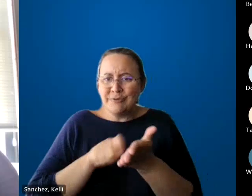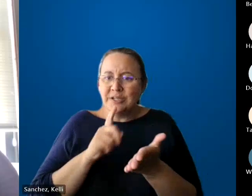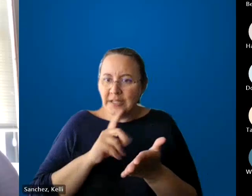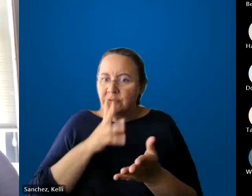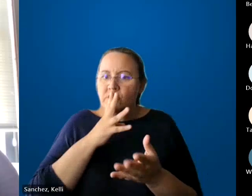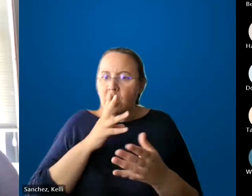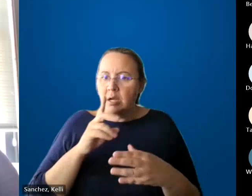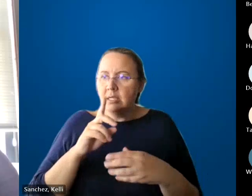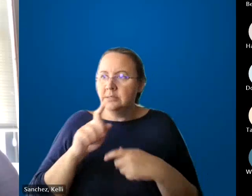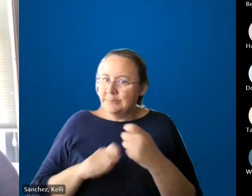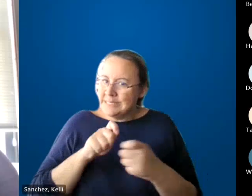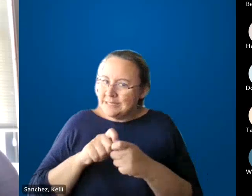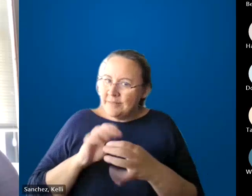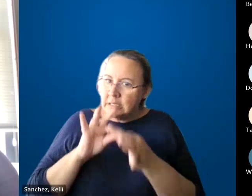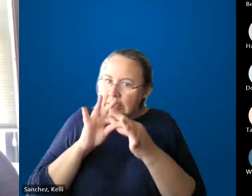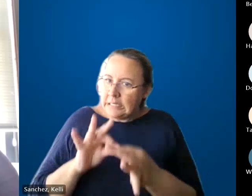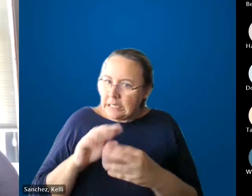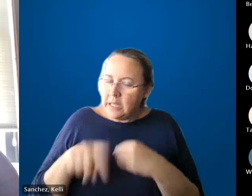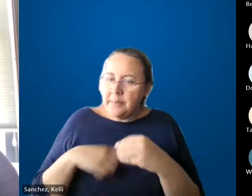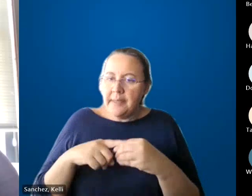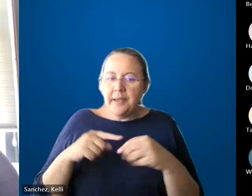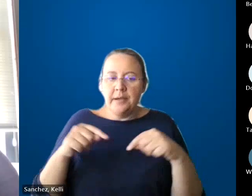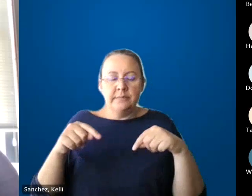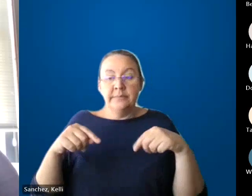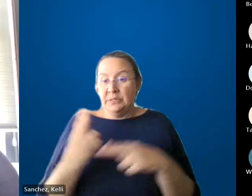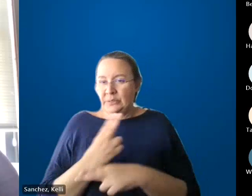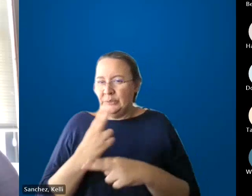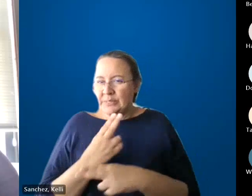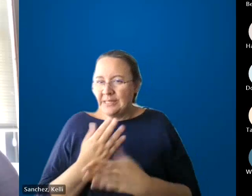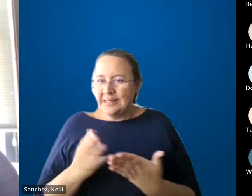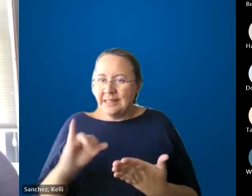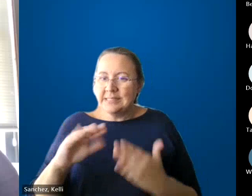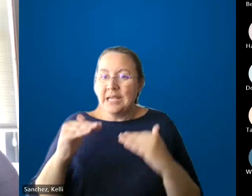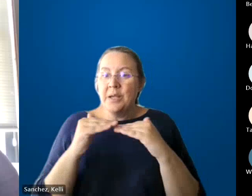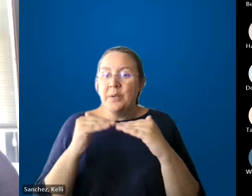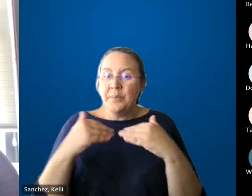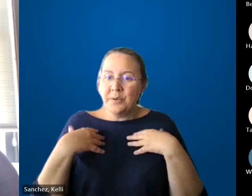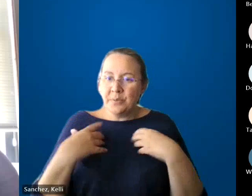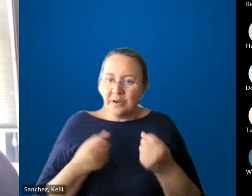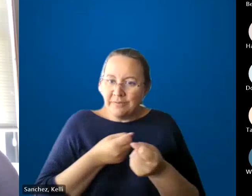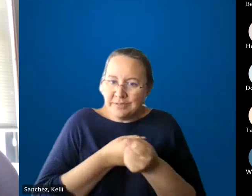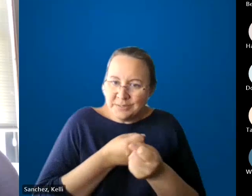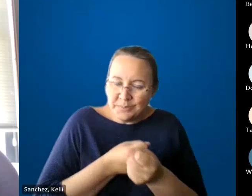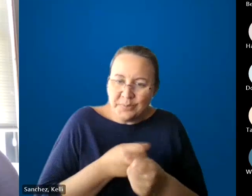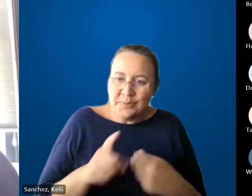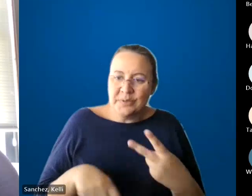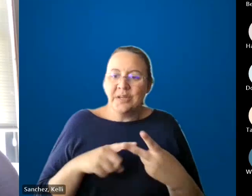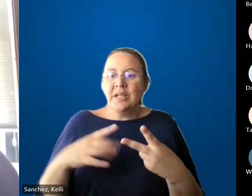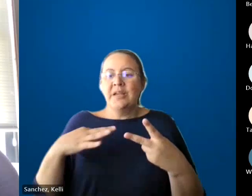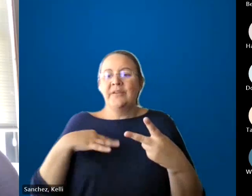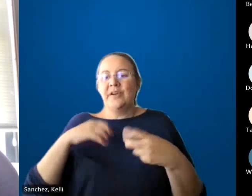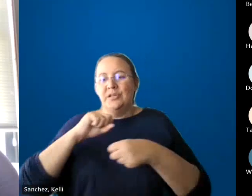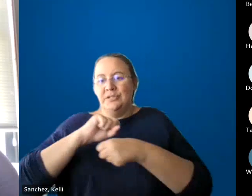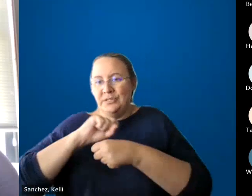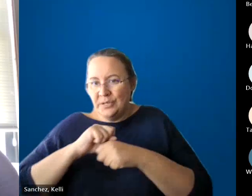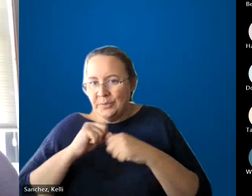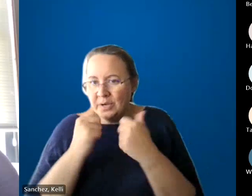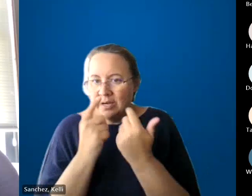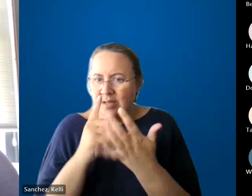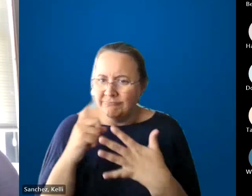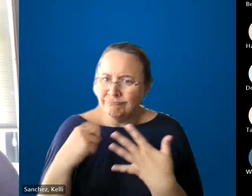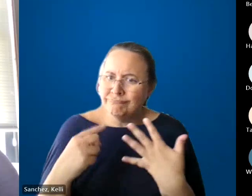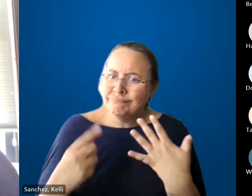spoken specifically about using things like peer recovery supports and using volunteer work and really like